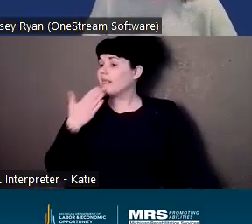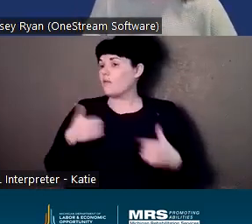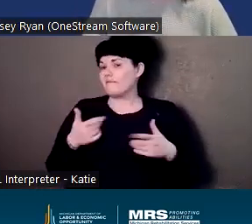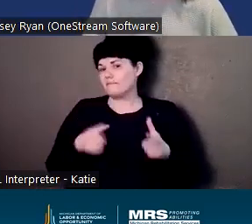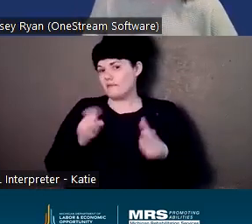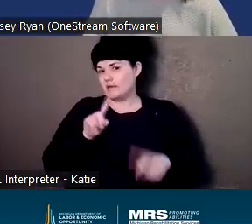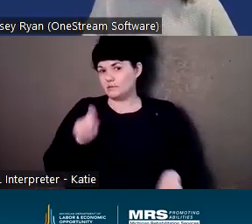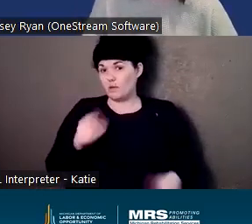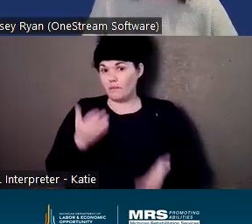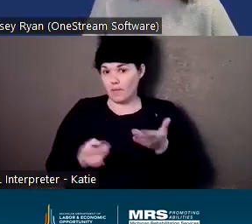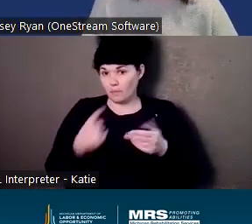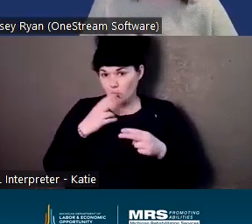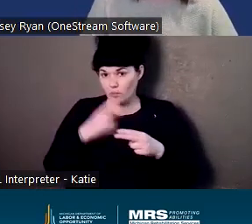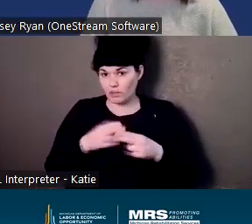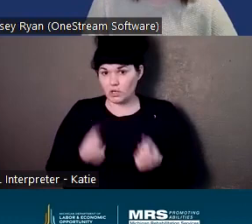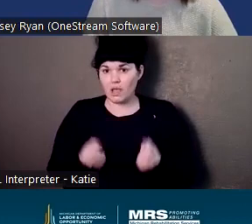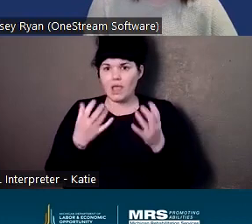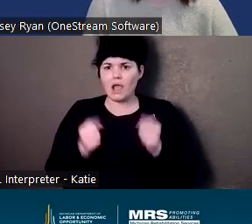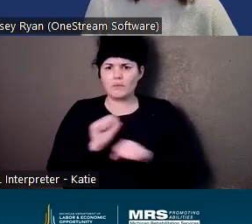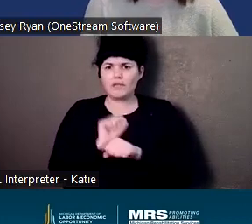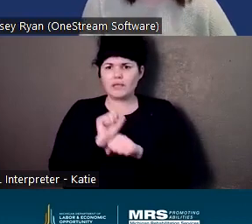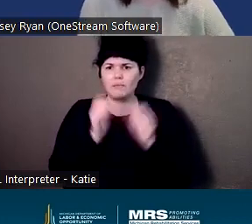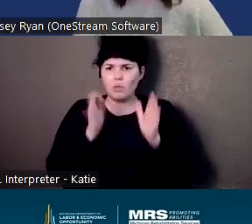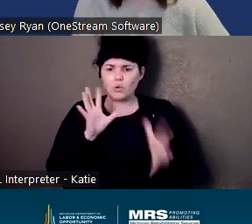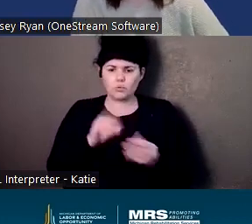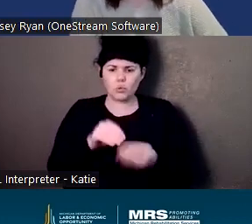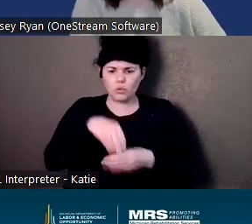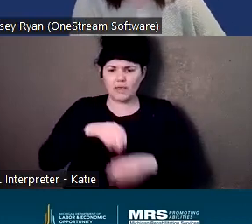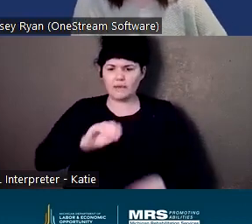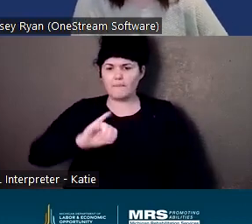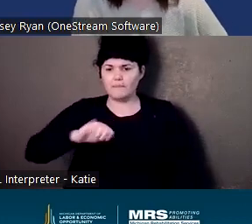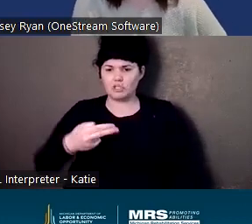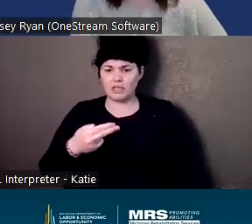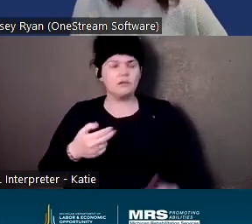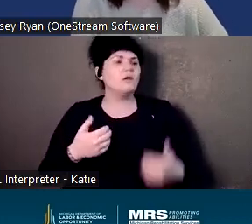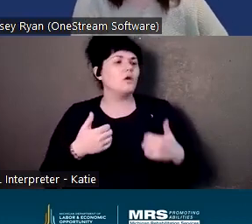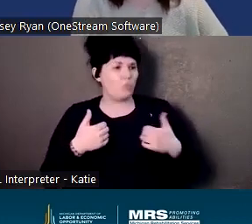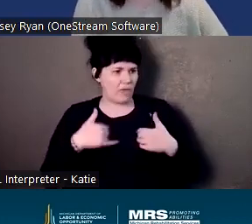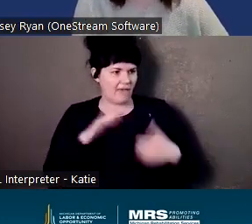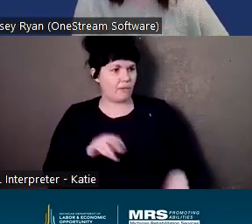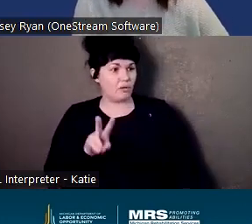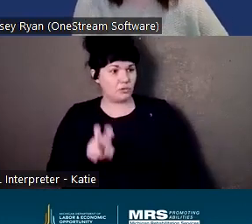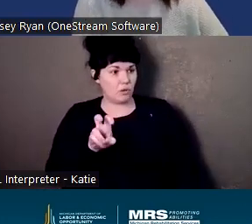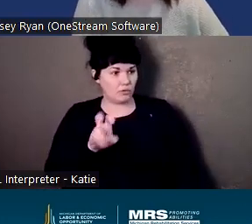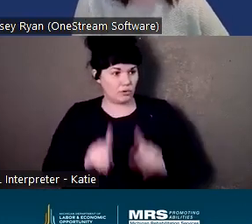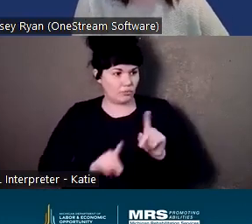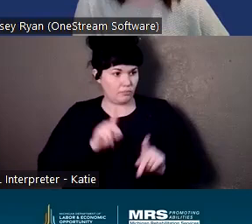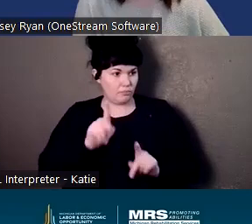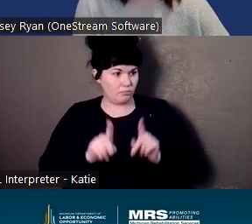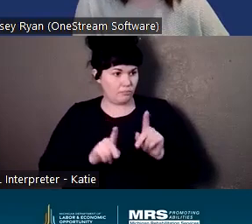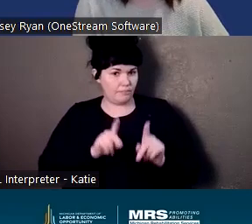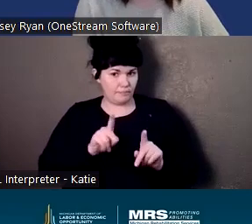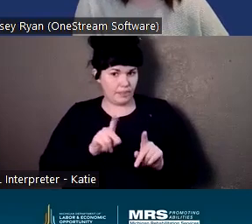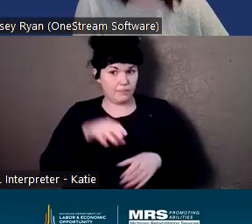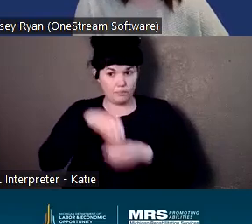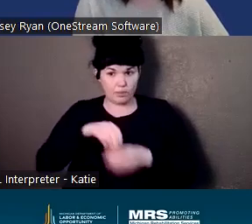may have mentioned it. How many employees are in Michigan? So we've got about 200 employees that sit out of Michigan, but are all spread out through